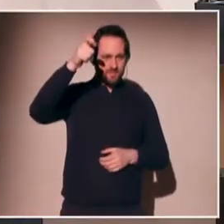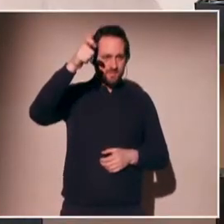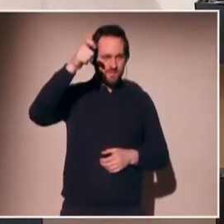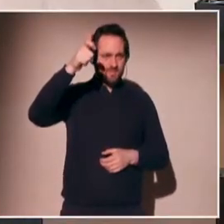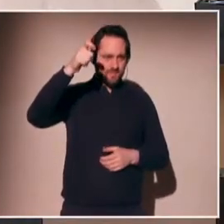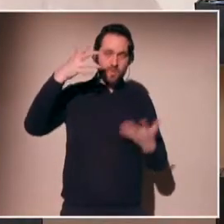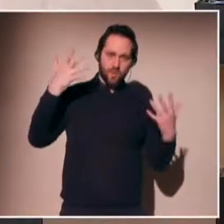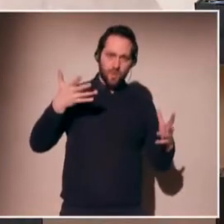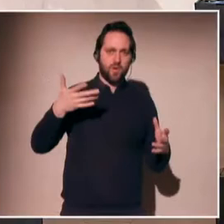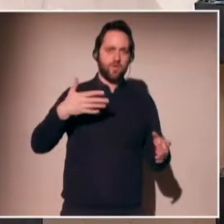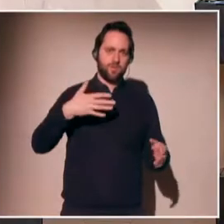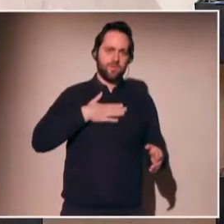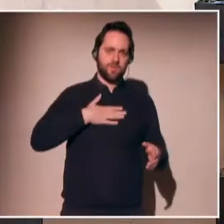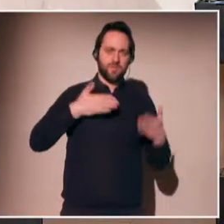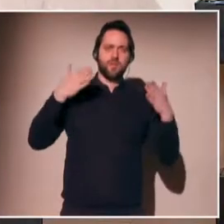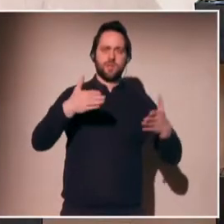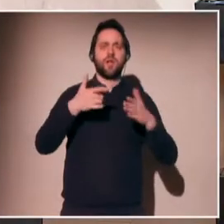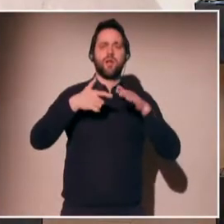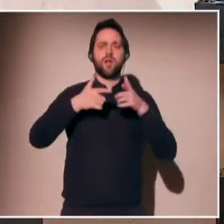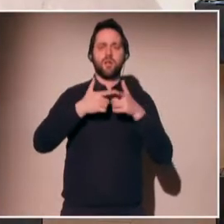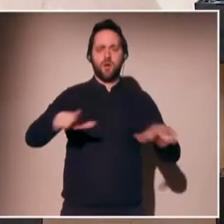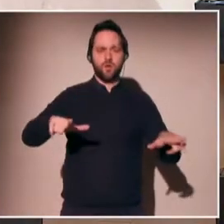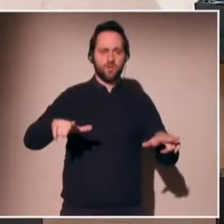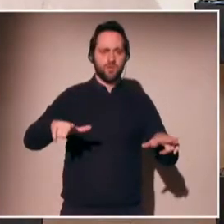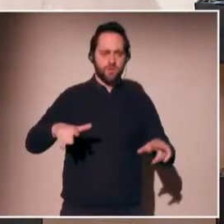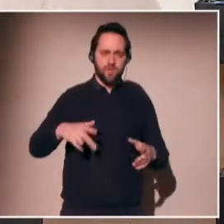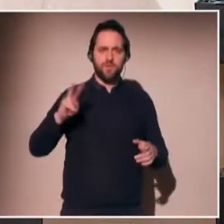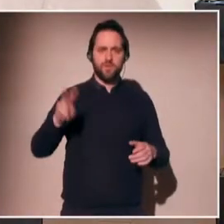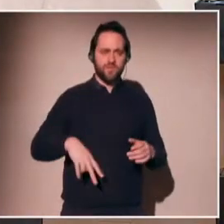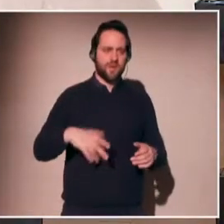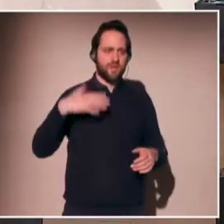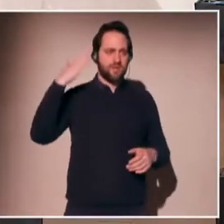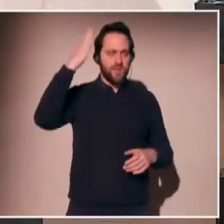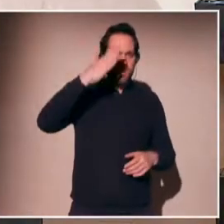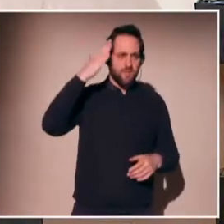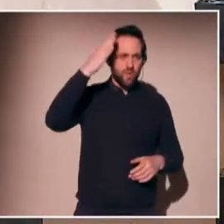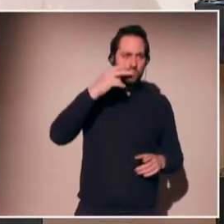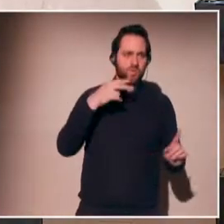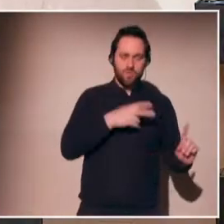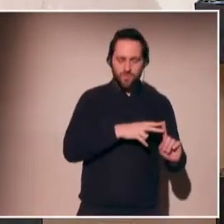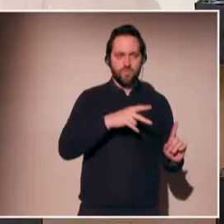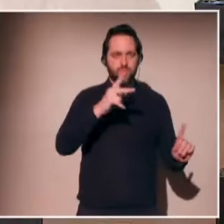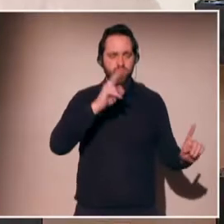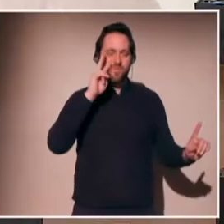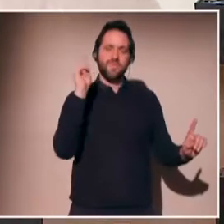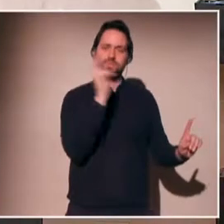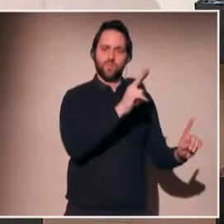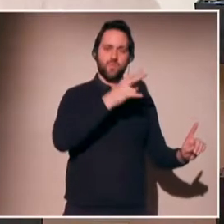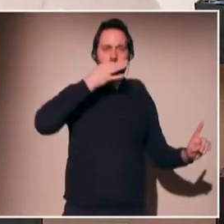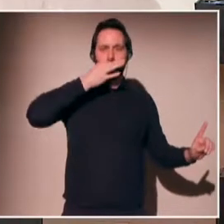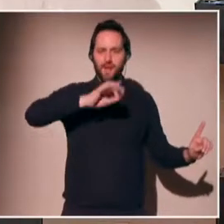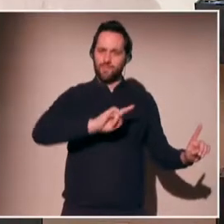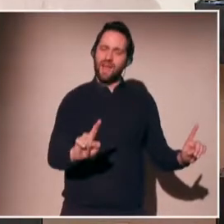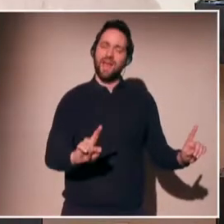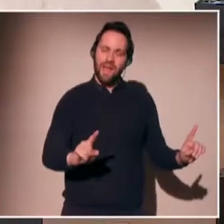vision. What is very particular for us, it's more about language who represent the ID. And it's really the